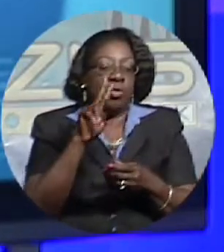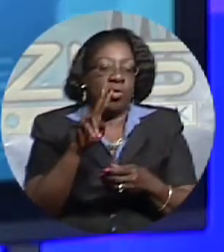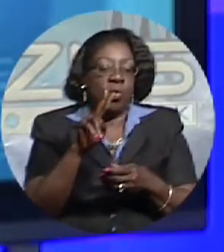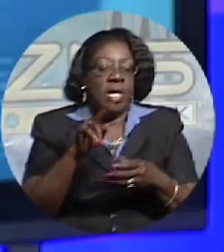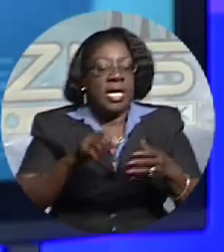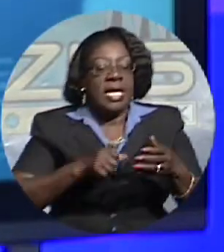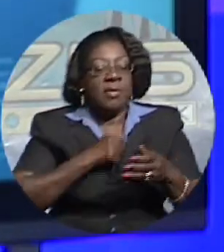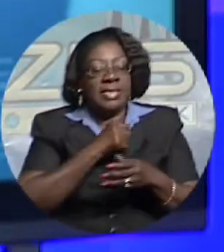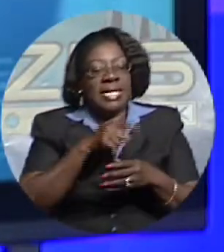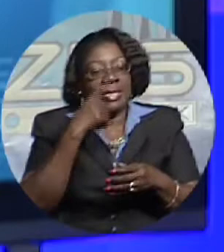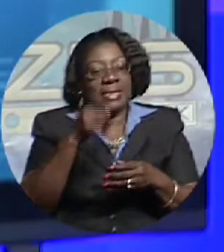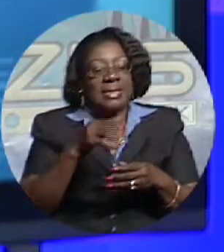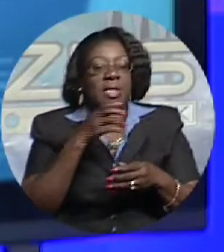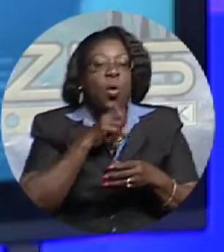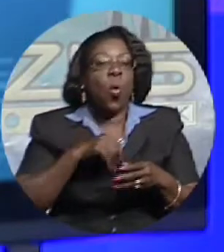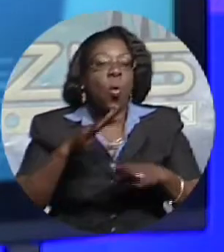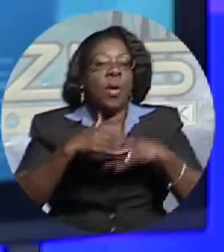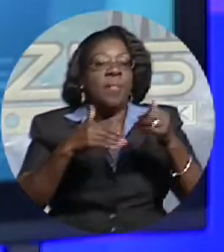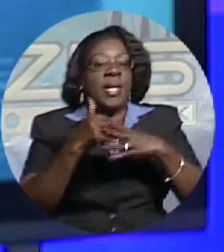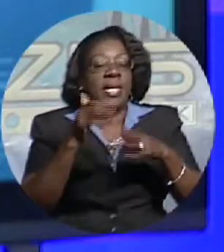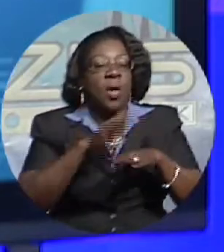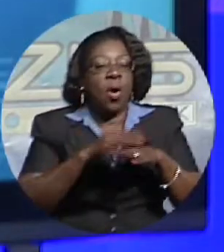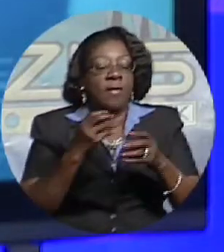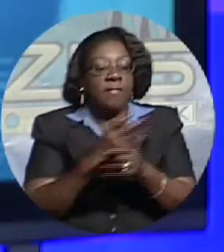the historical building go up in flames.